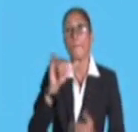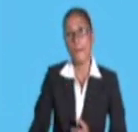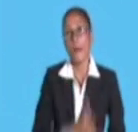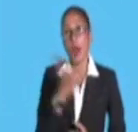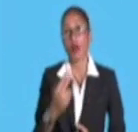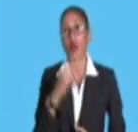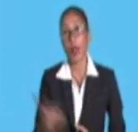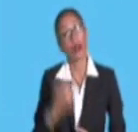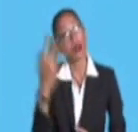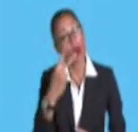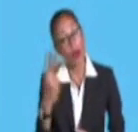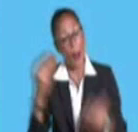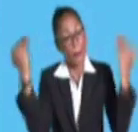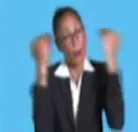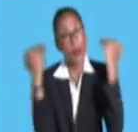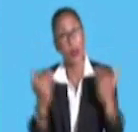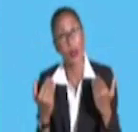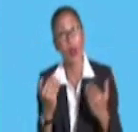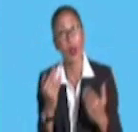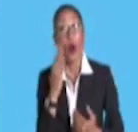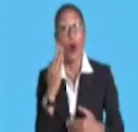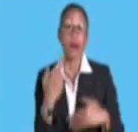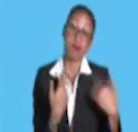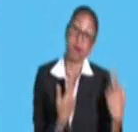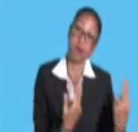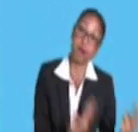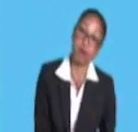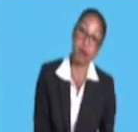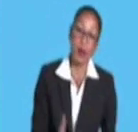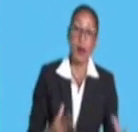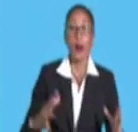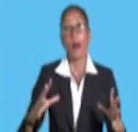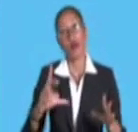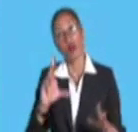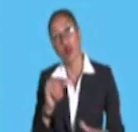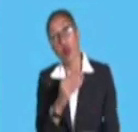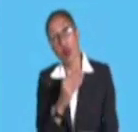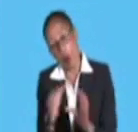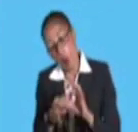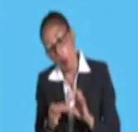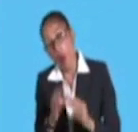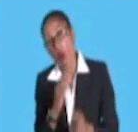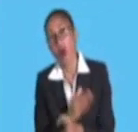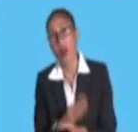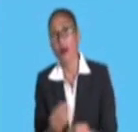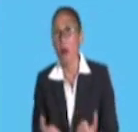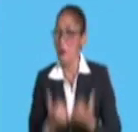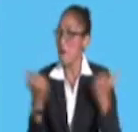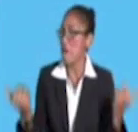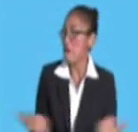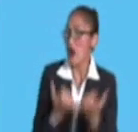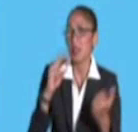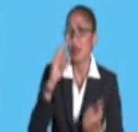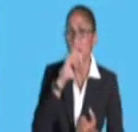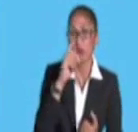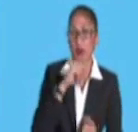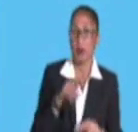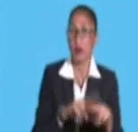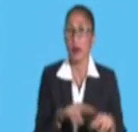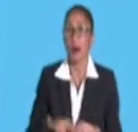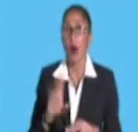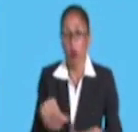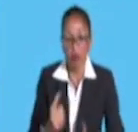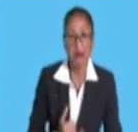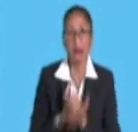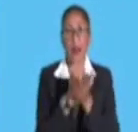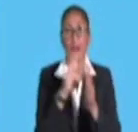2012. Madam Speaker, since retiring, I have been a freelance consultant for a host of Fijians requiring assistance